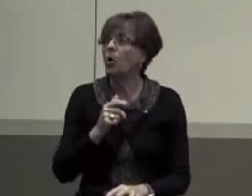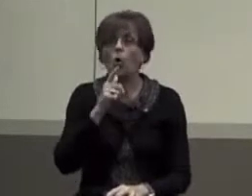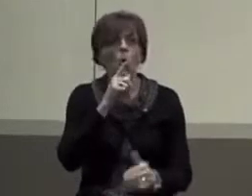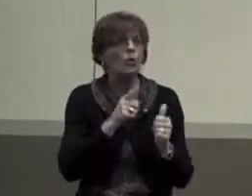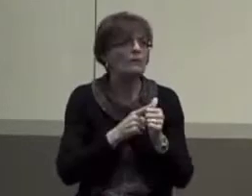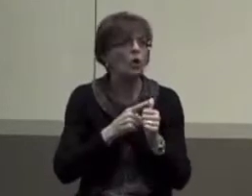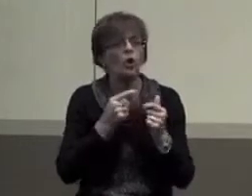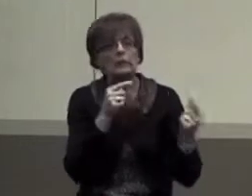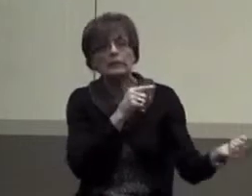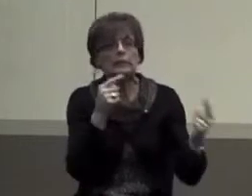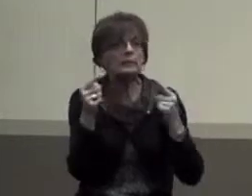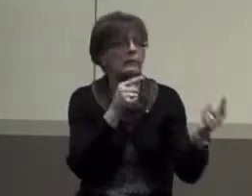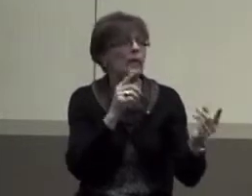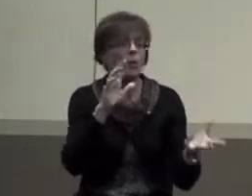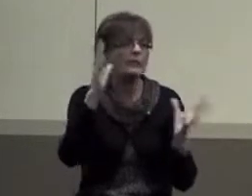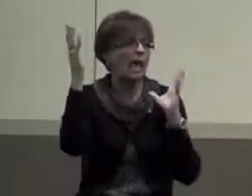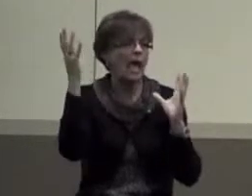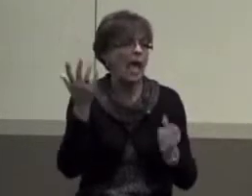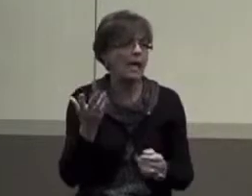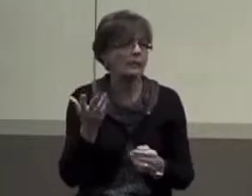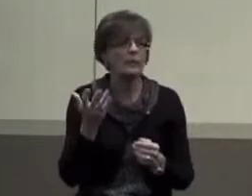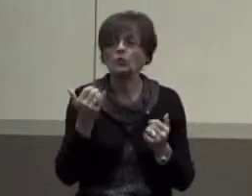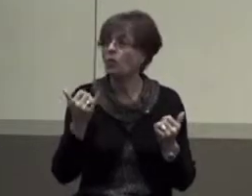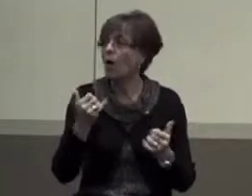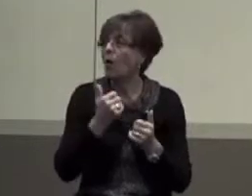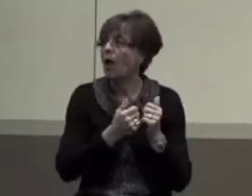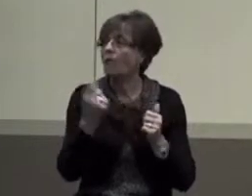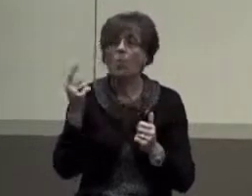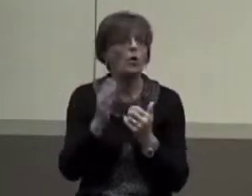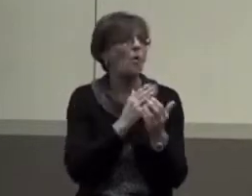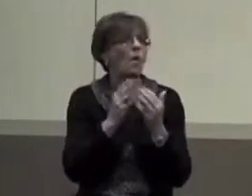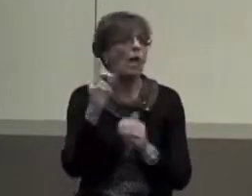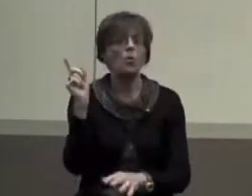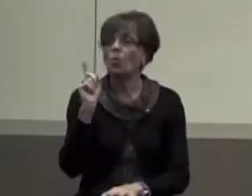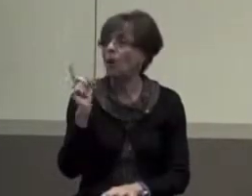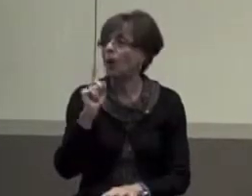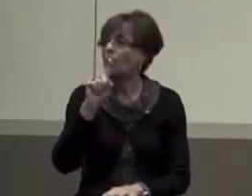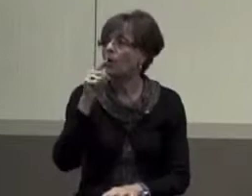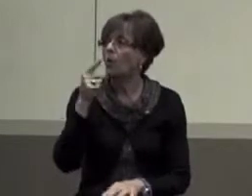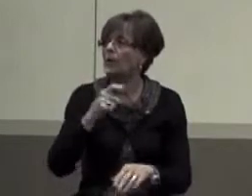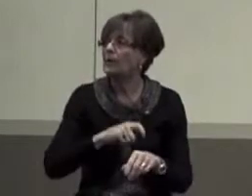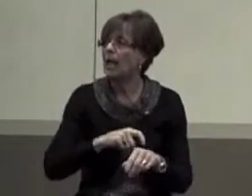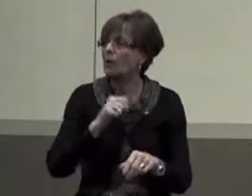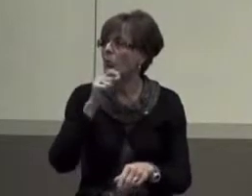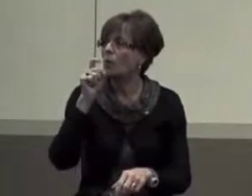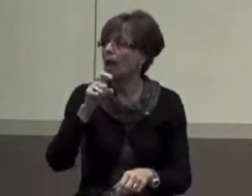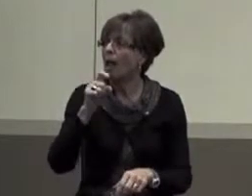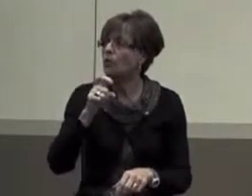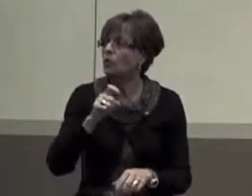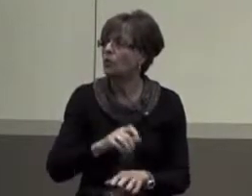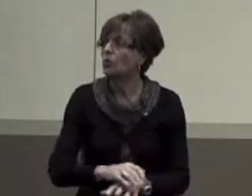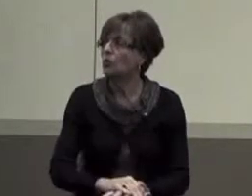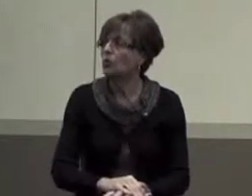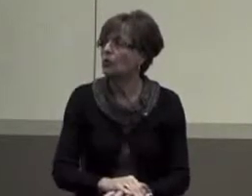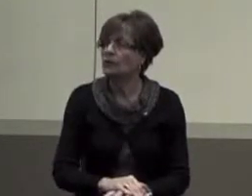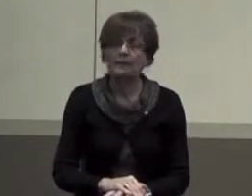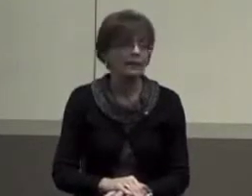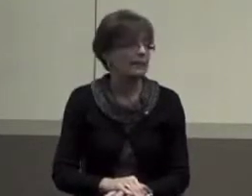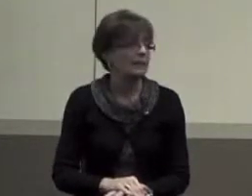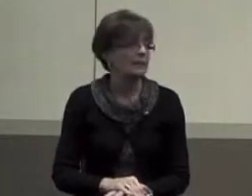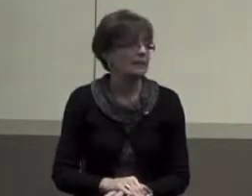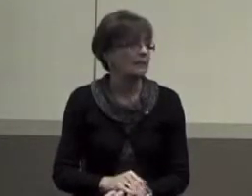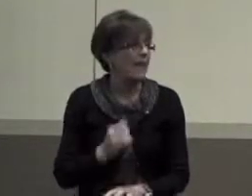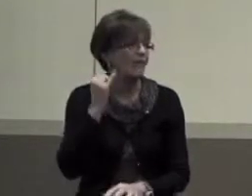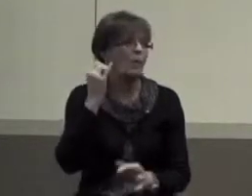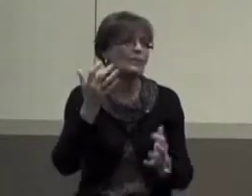it was just chaos. So now everybody, no matter where we are, the only time you don't have to is for a fire drill, obviously. But that is the